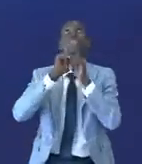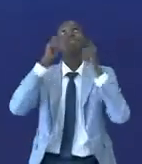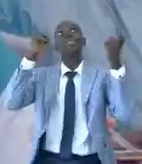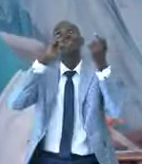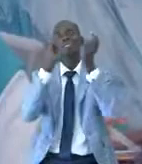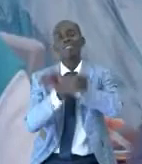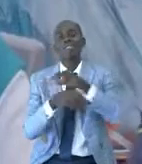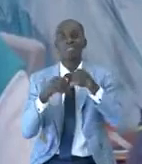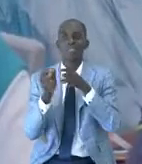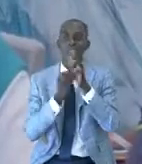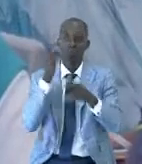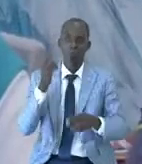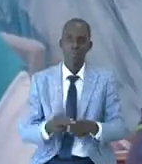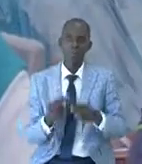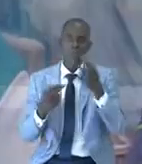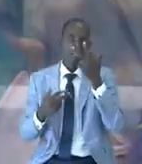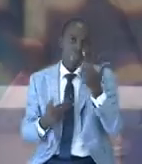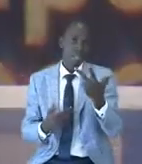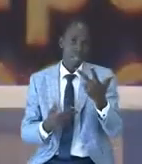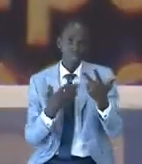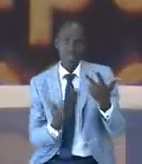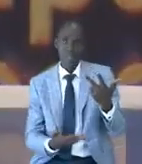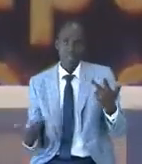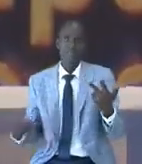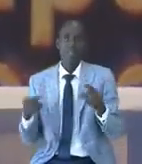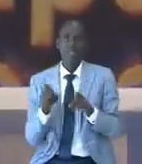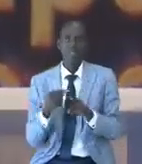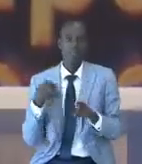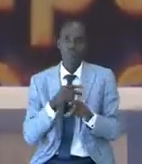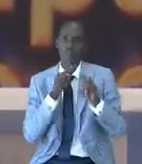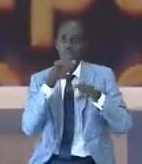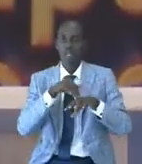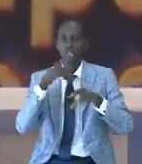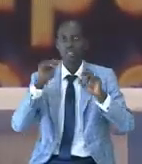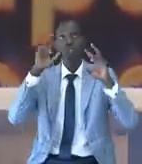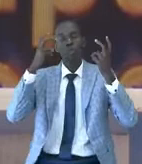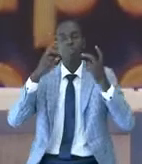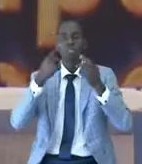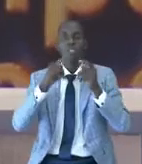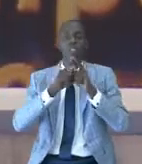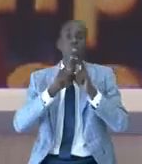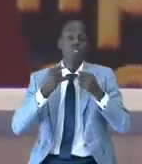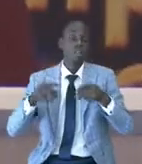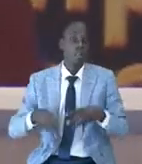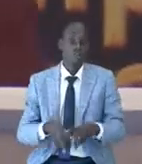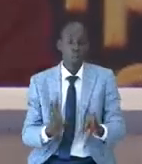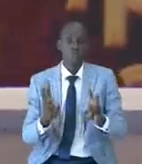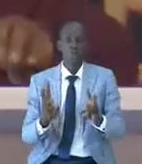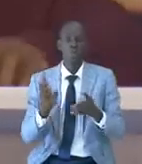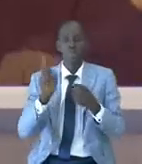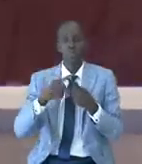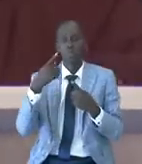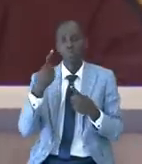name. Three things we're talking about as we're talking about the change, the gateway to